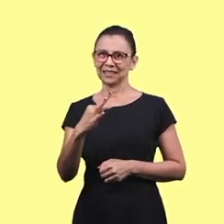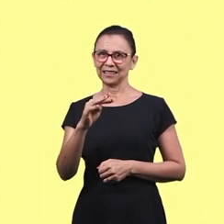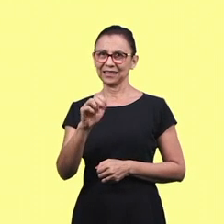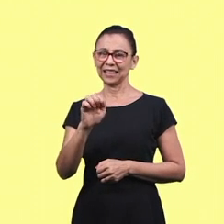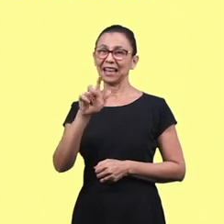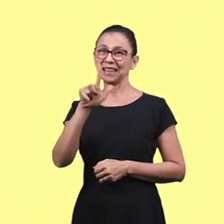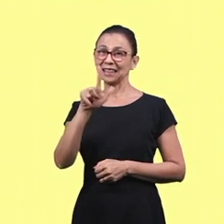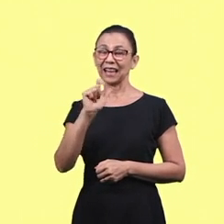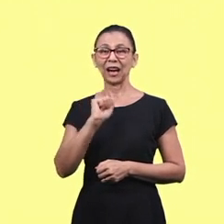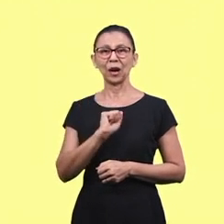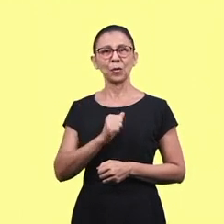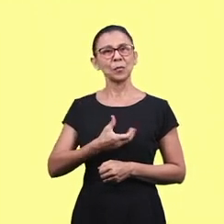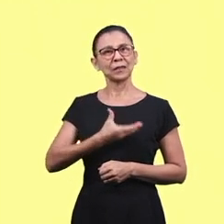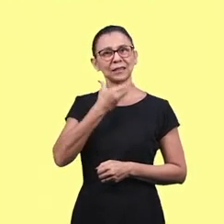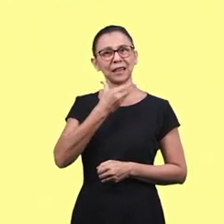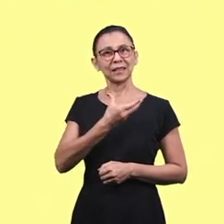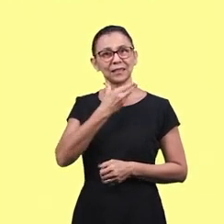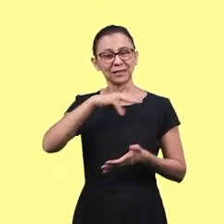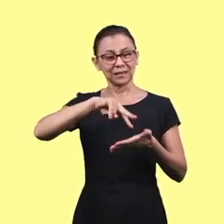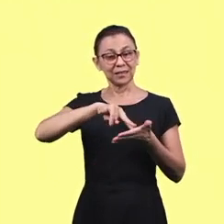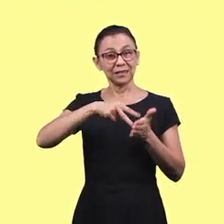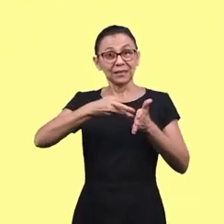means birth.